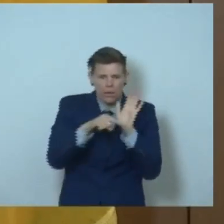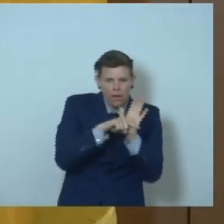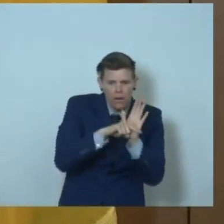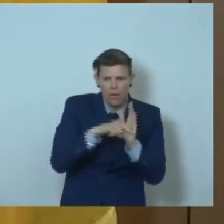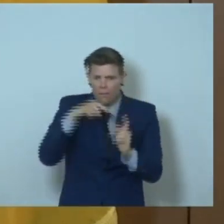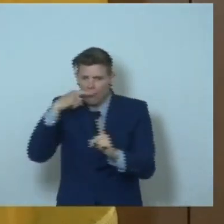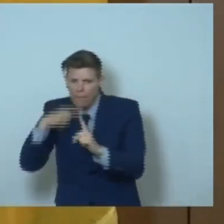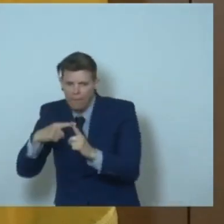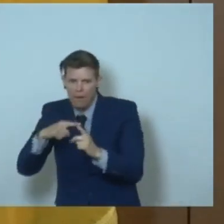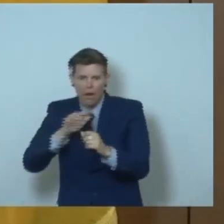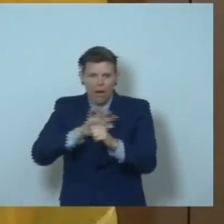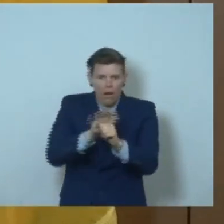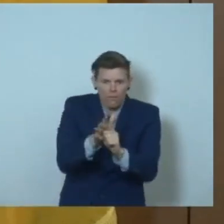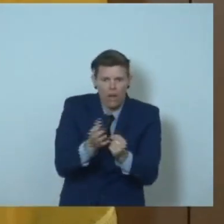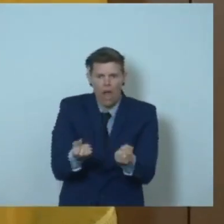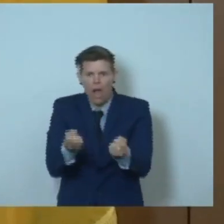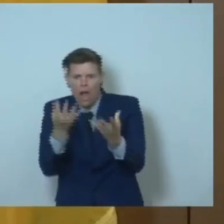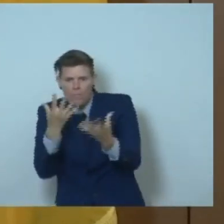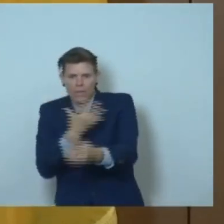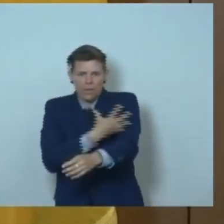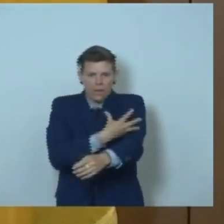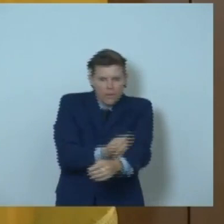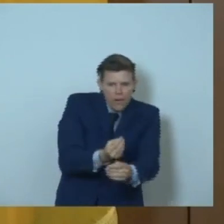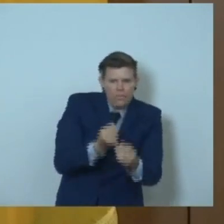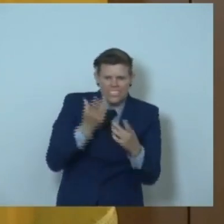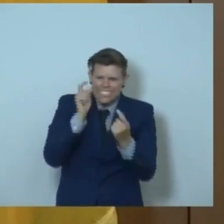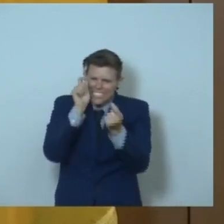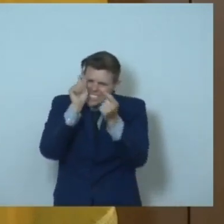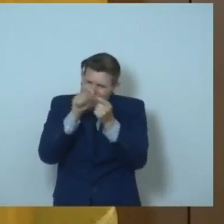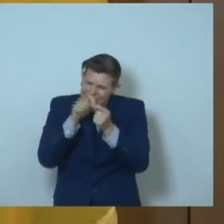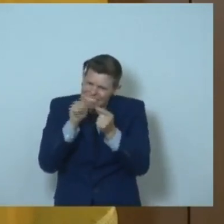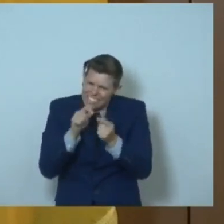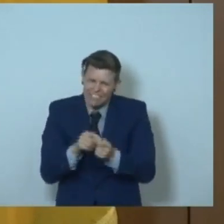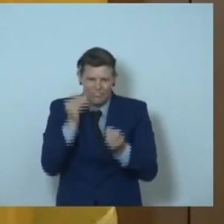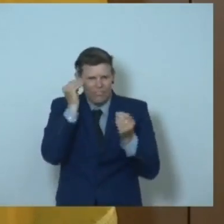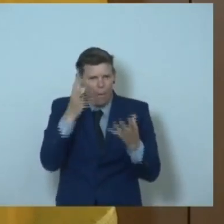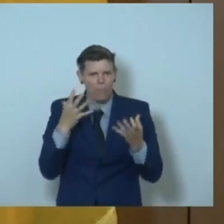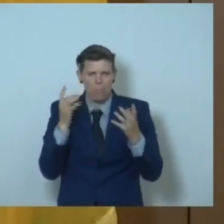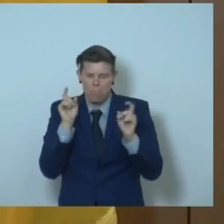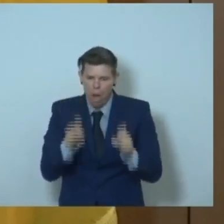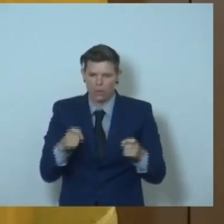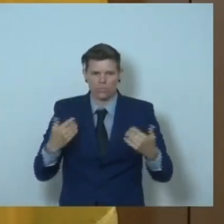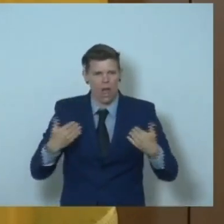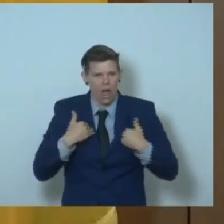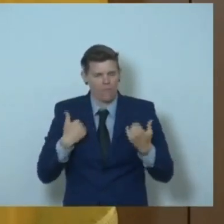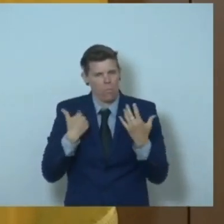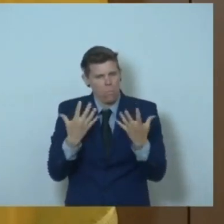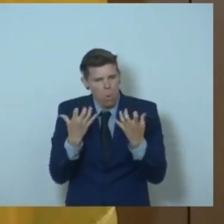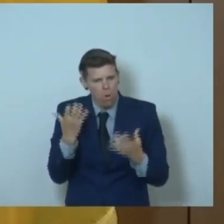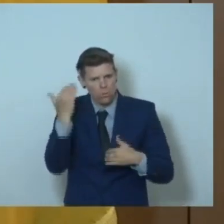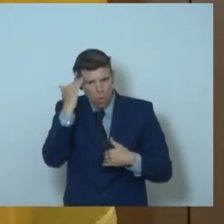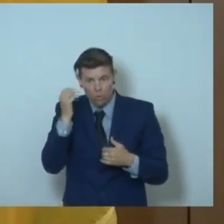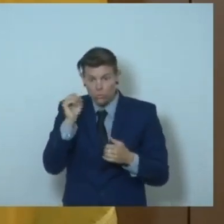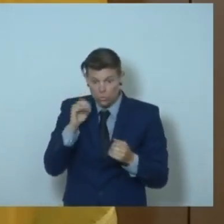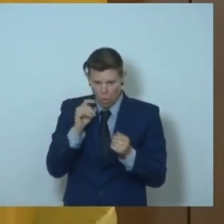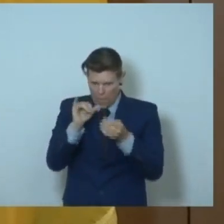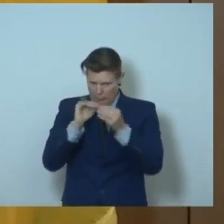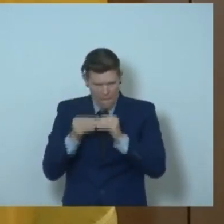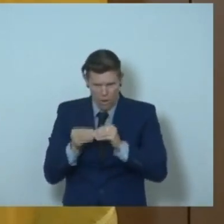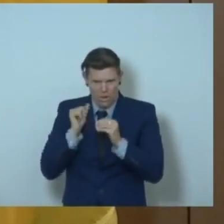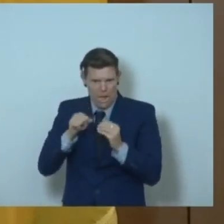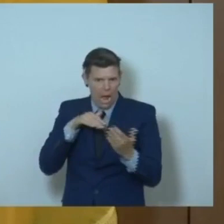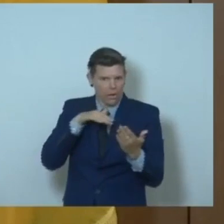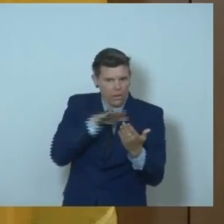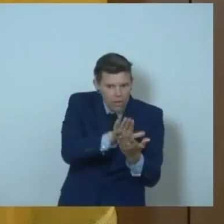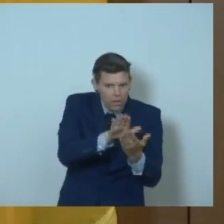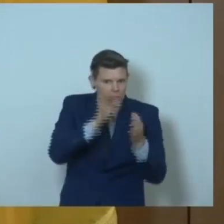know serology. And we're working with the insurance superintendent to take a look at making sure that these are things